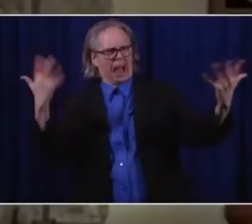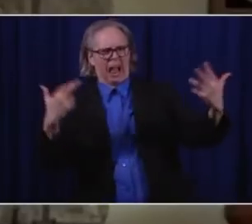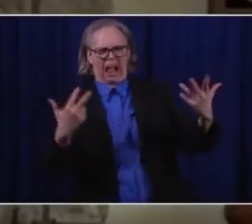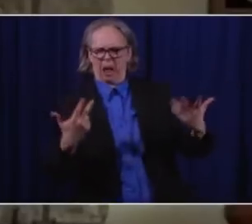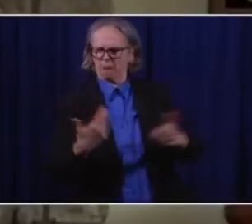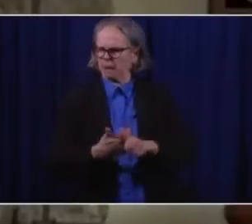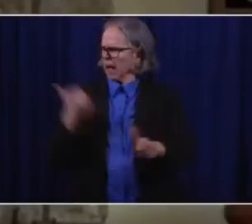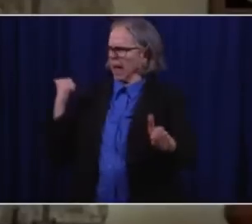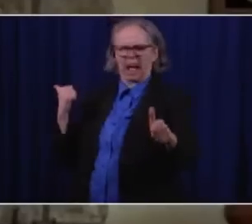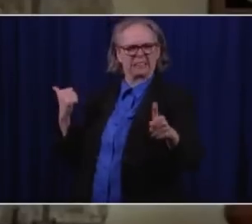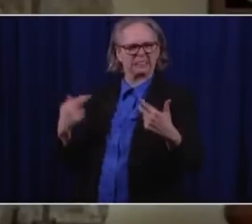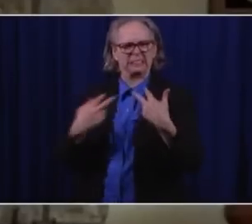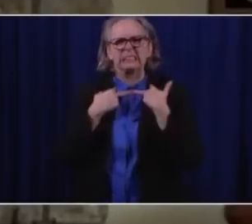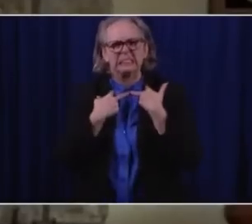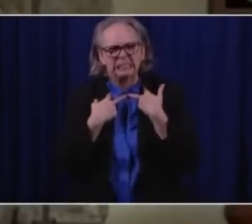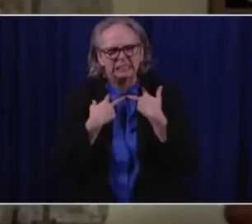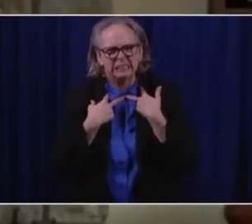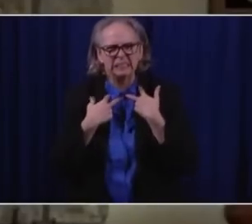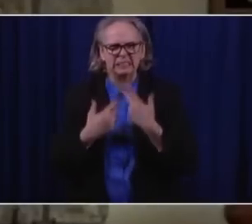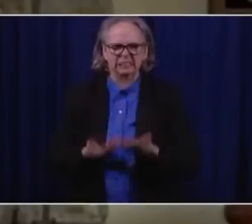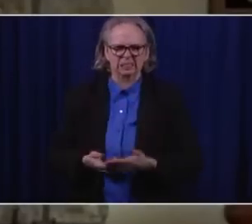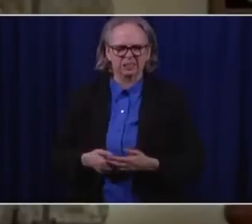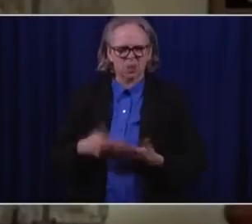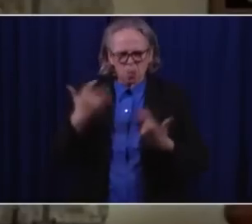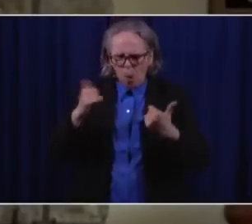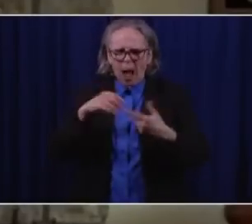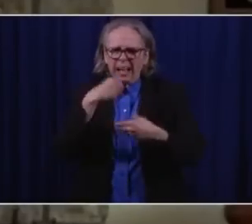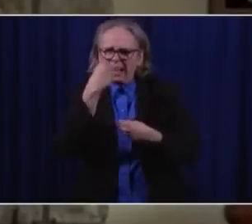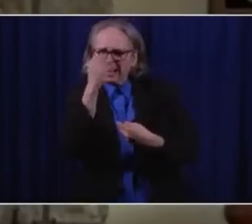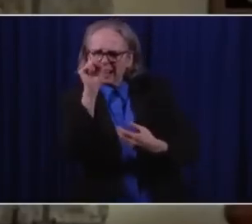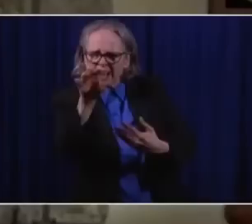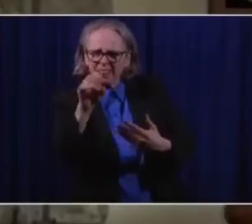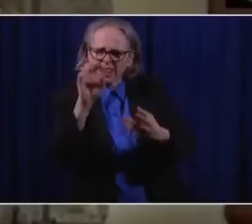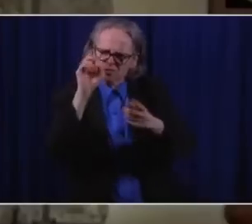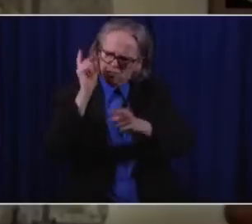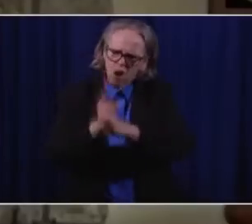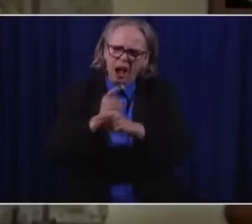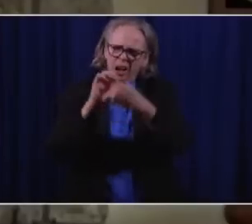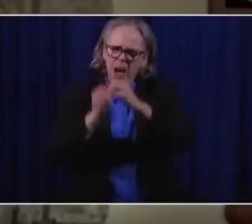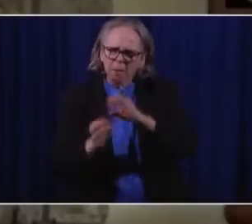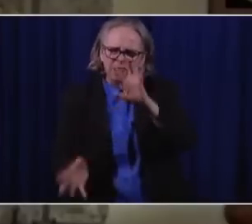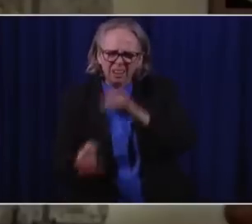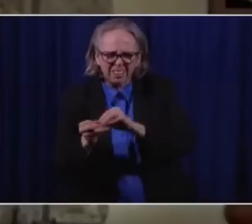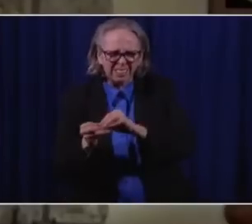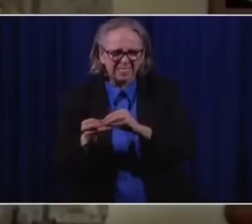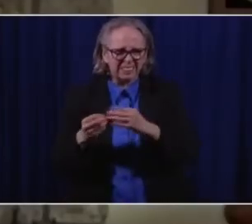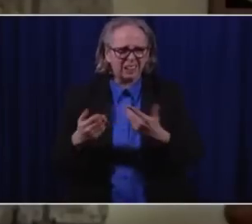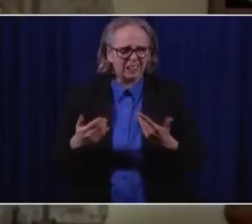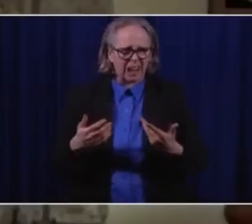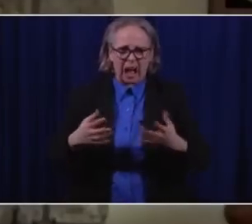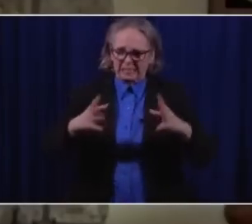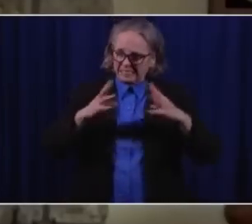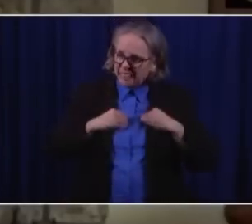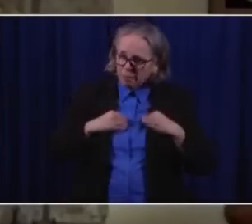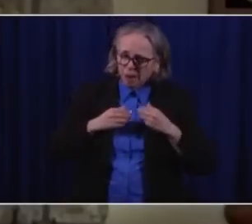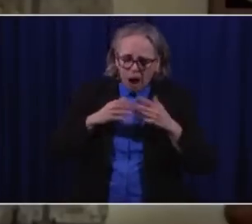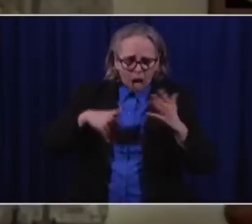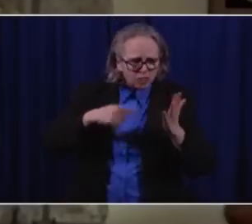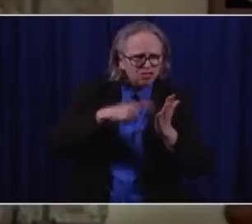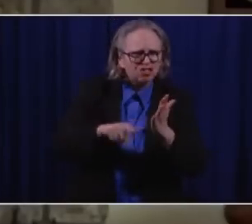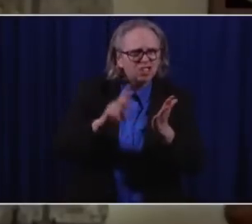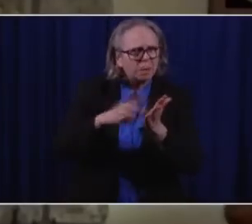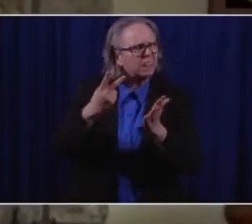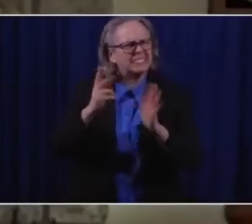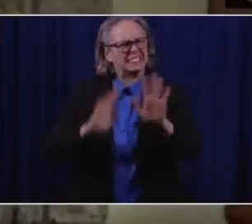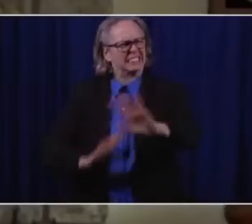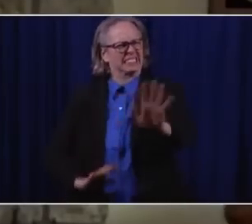And, we want to be accurate, we want to be correct, and we don't want to just take them without clearing them. Now, most of them, when you go back, I'm told by our team